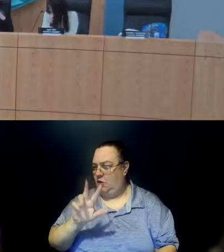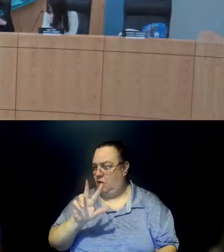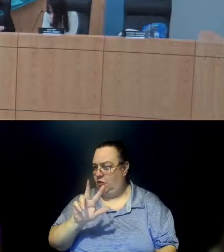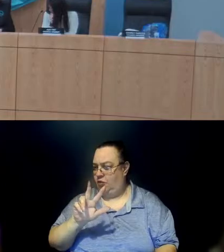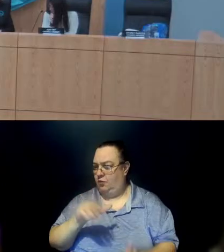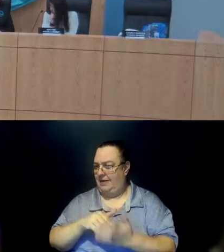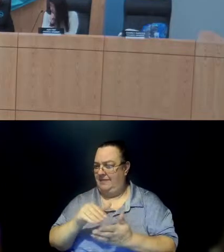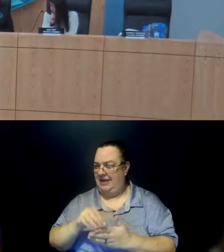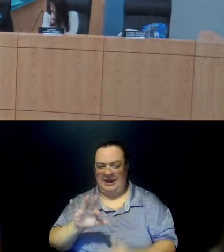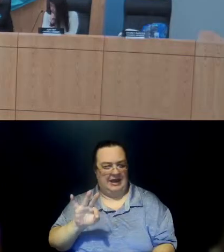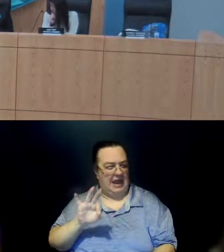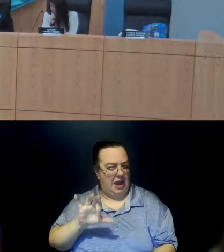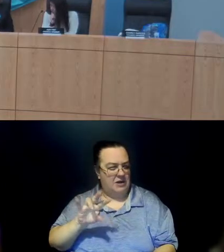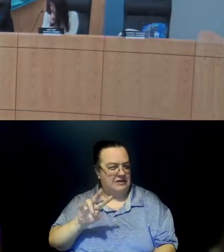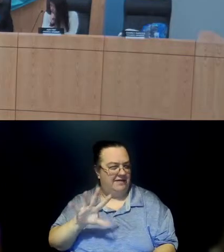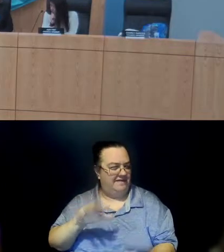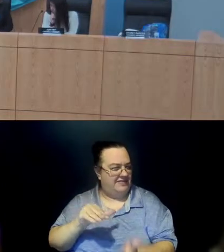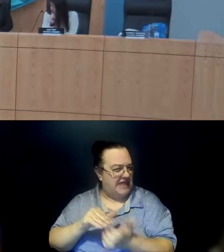3,975,000 or something?